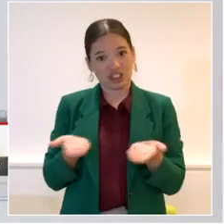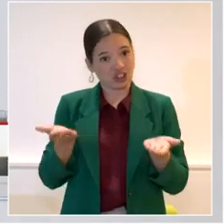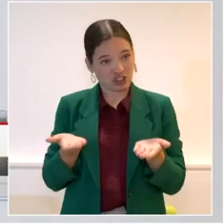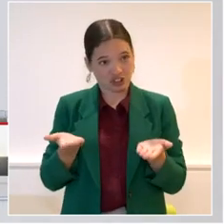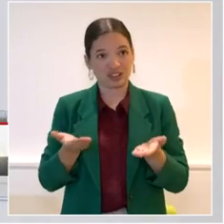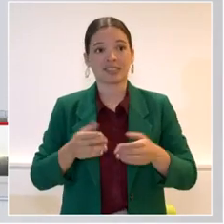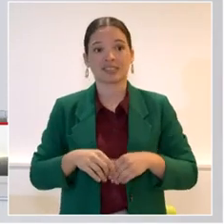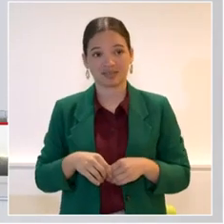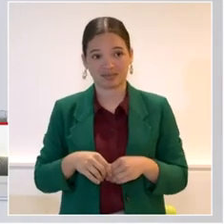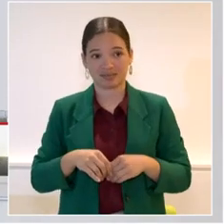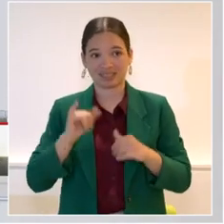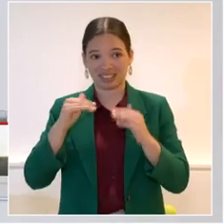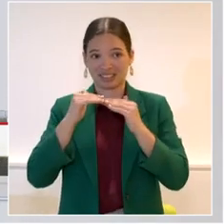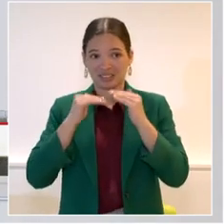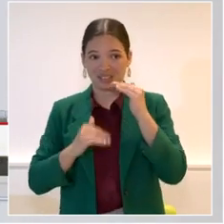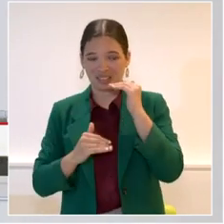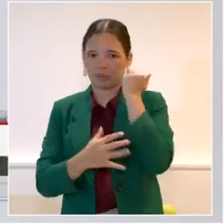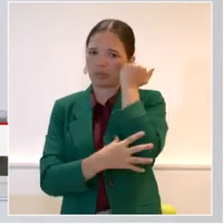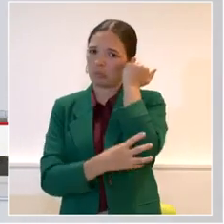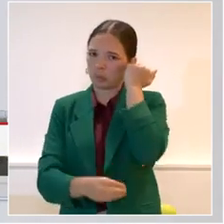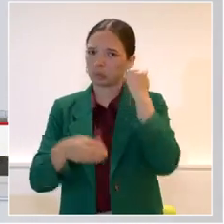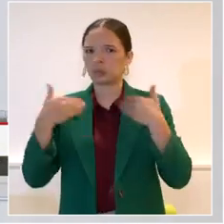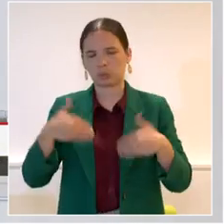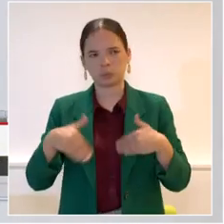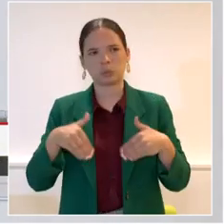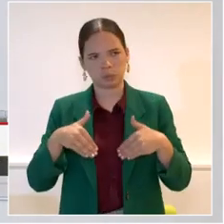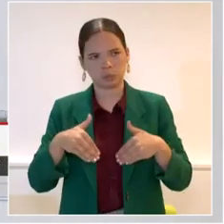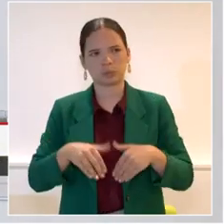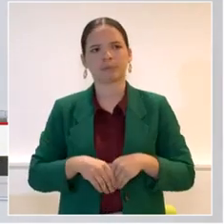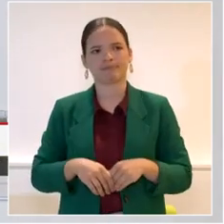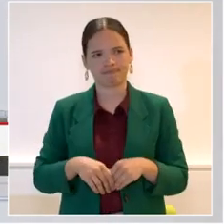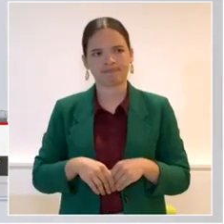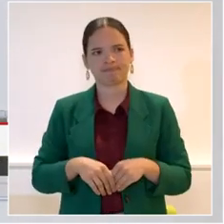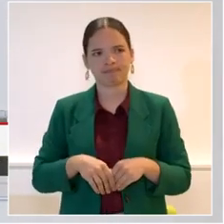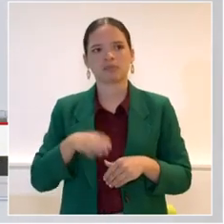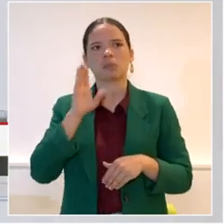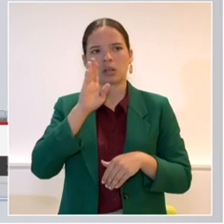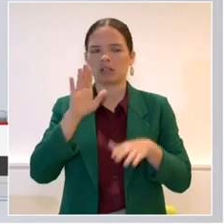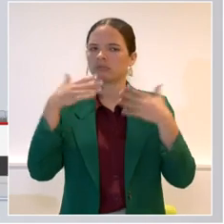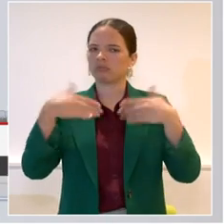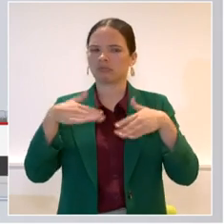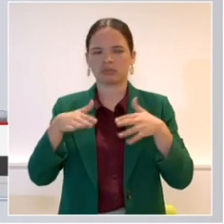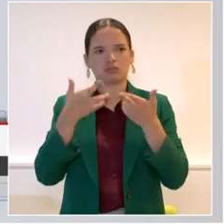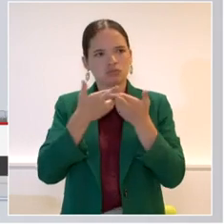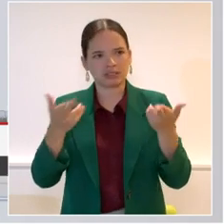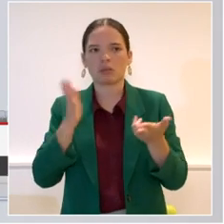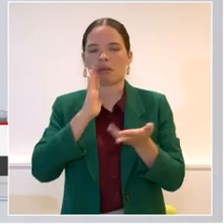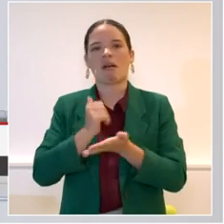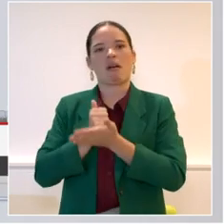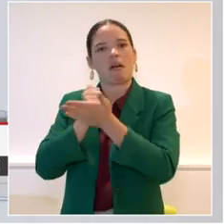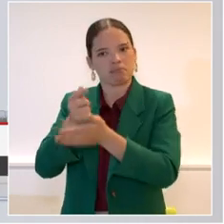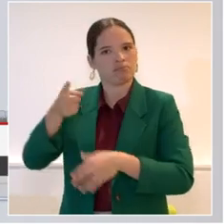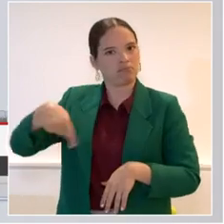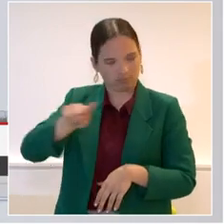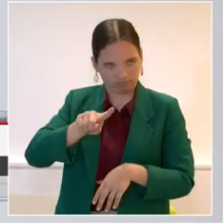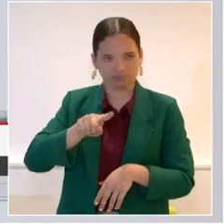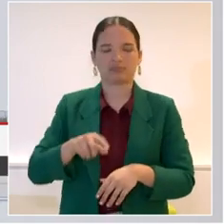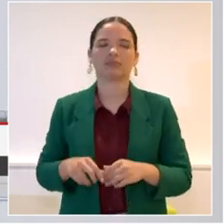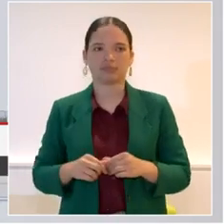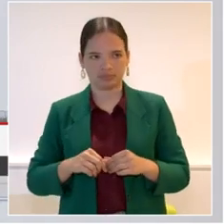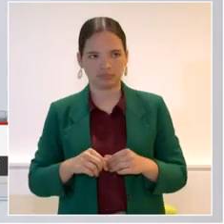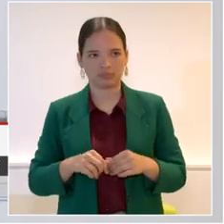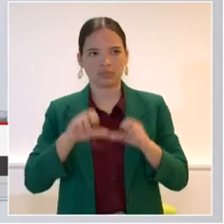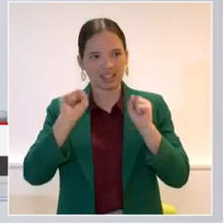are below the poverty line, and so this will be a great resource for them. And they will be able to come right here, and they won't have